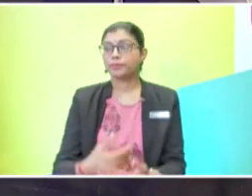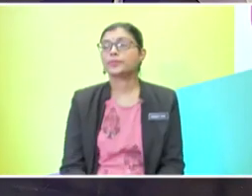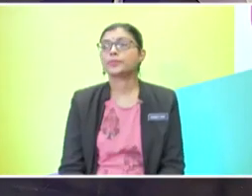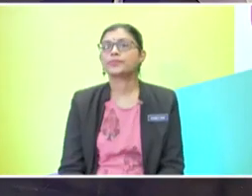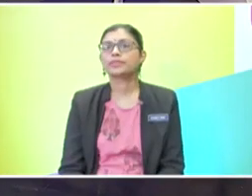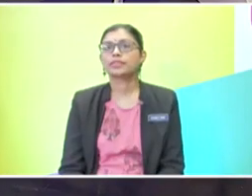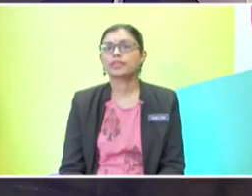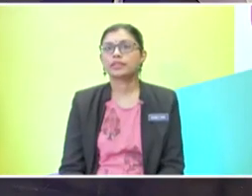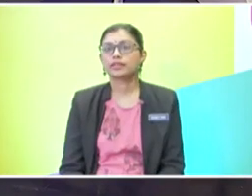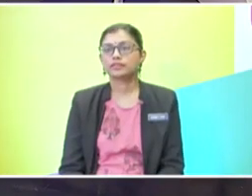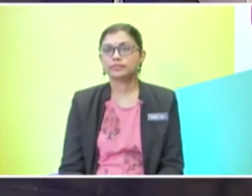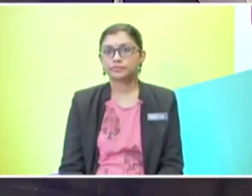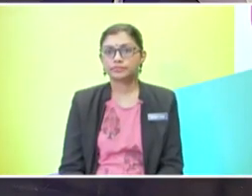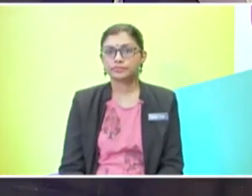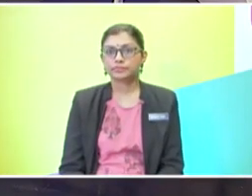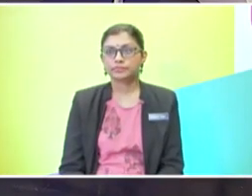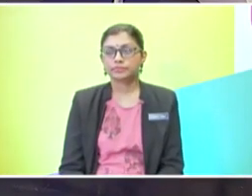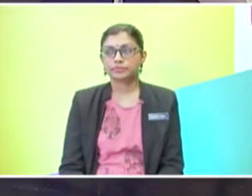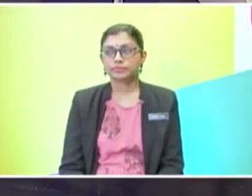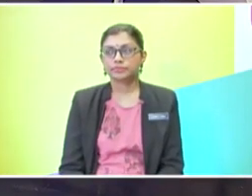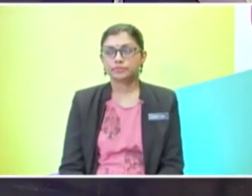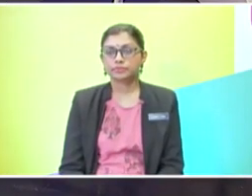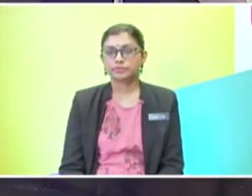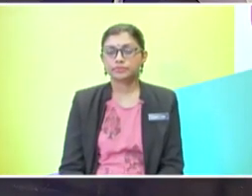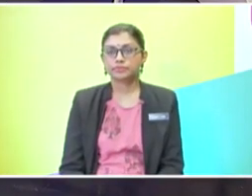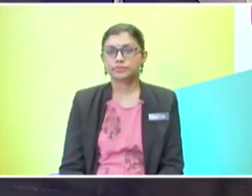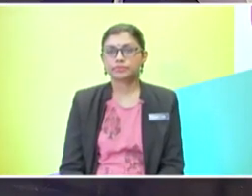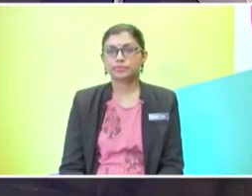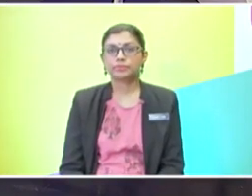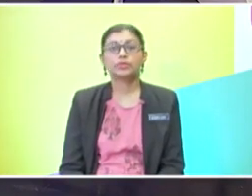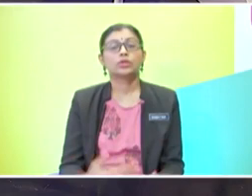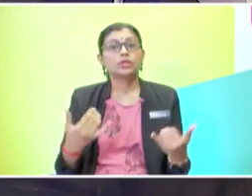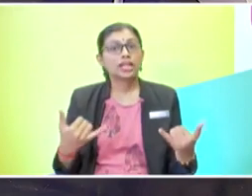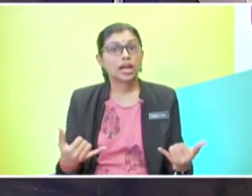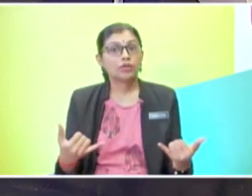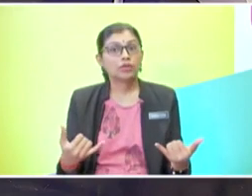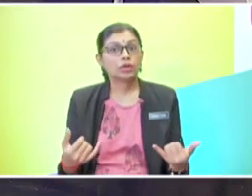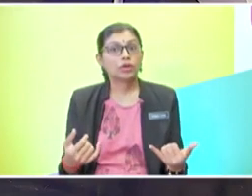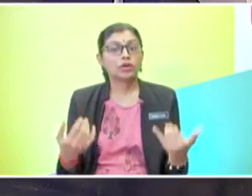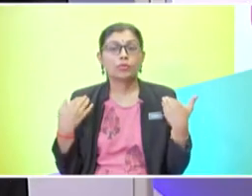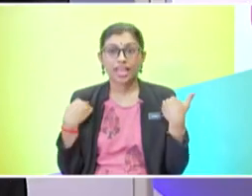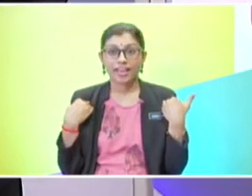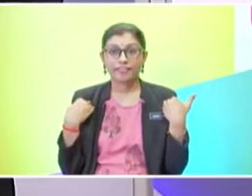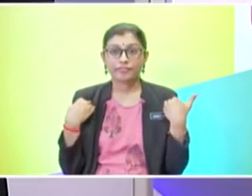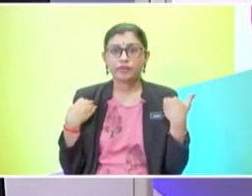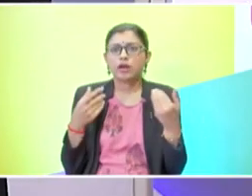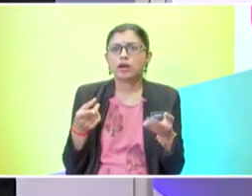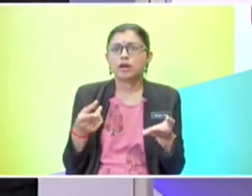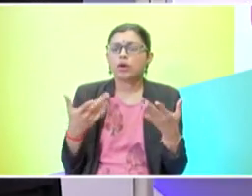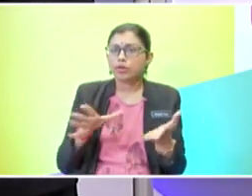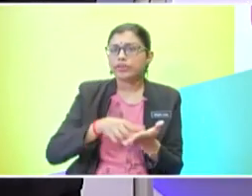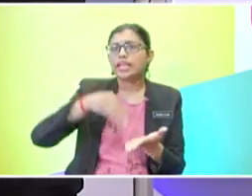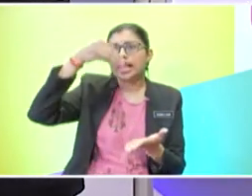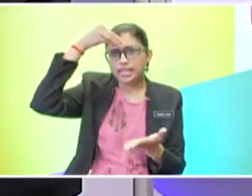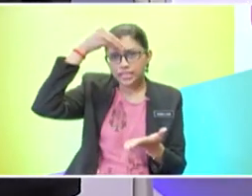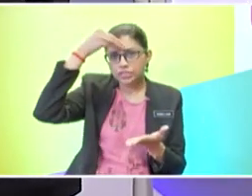further activities, okay, after you learn all the terms, we are going to apply it in our daily life, right? Okay. Yes. So look at